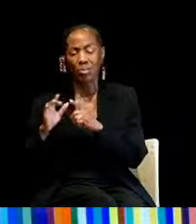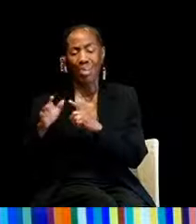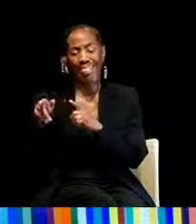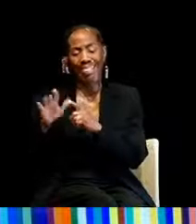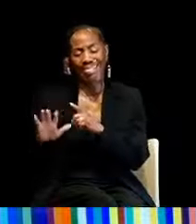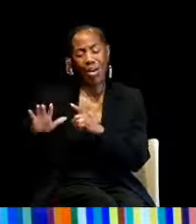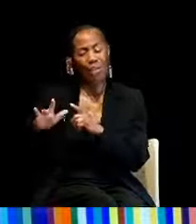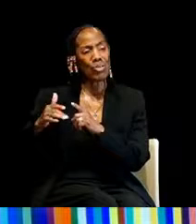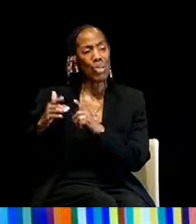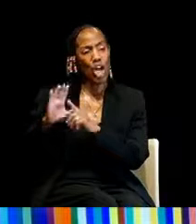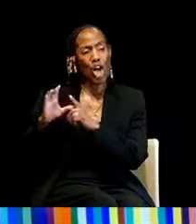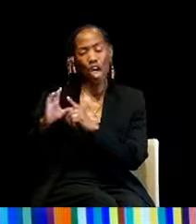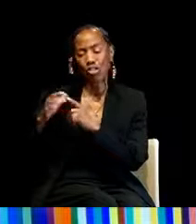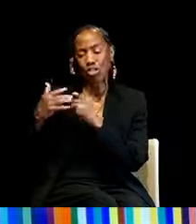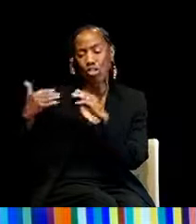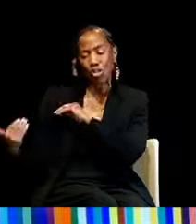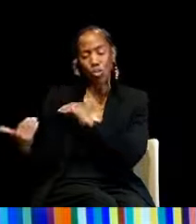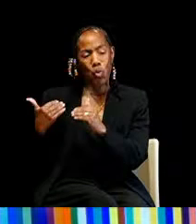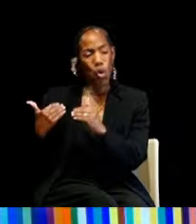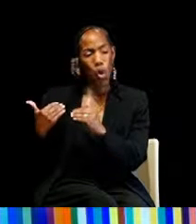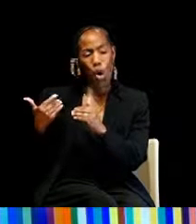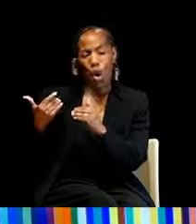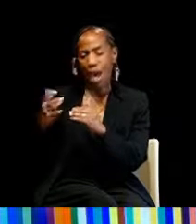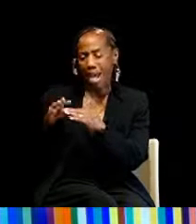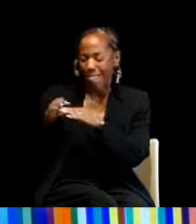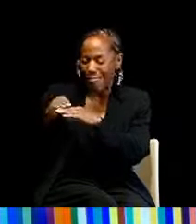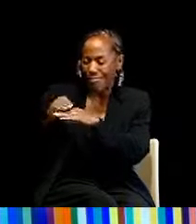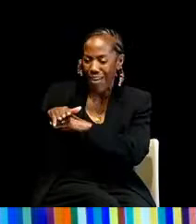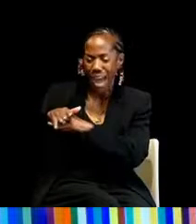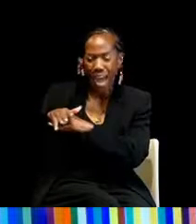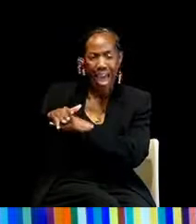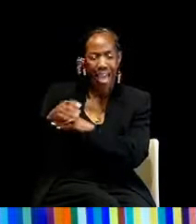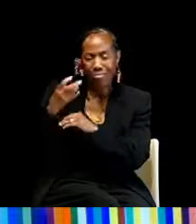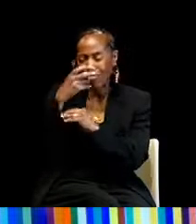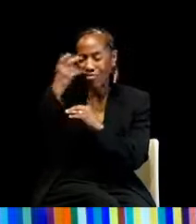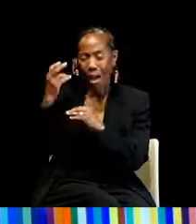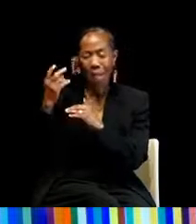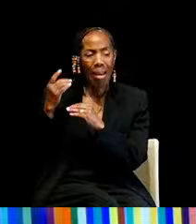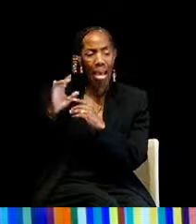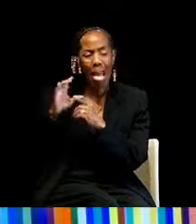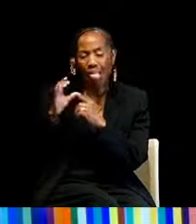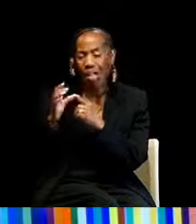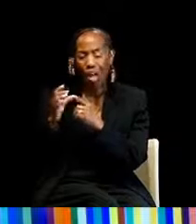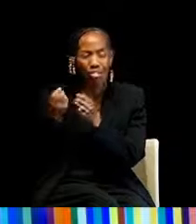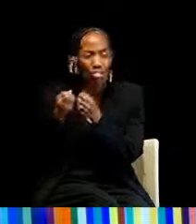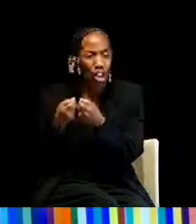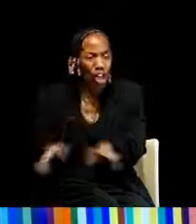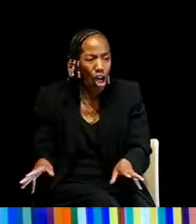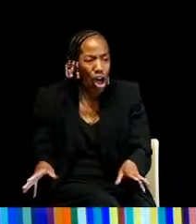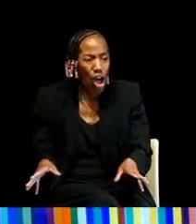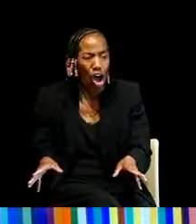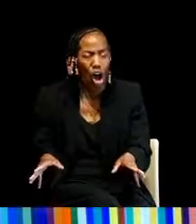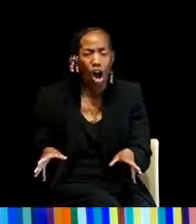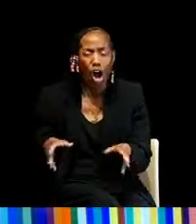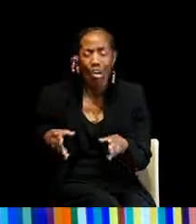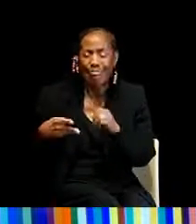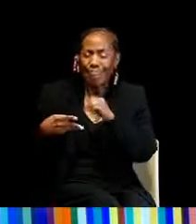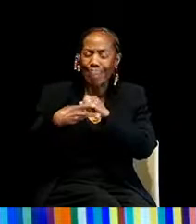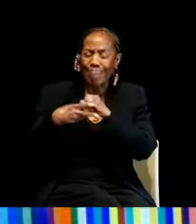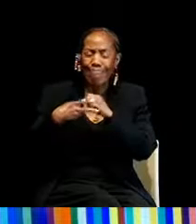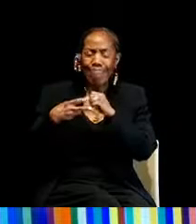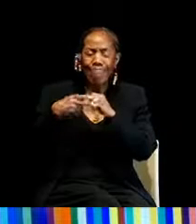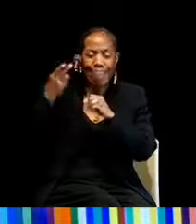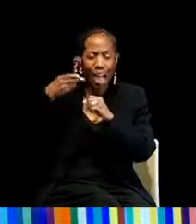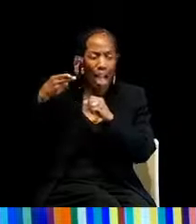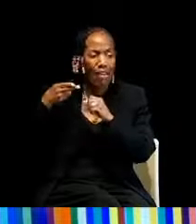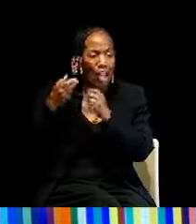the effects of what happens after war, and especially like the loss of culture and cultural archives. So for those